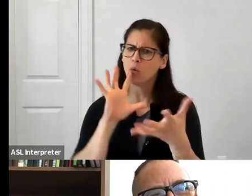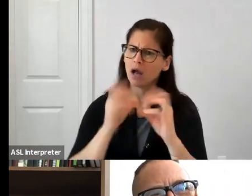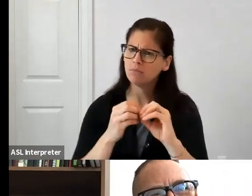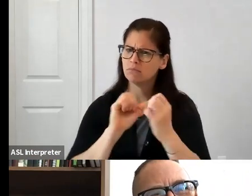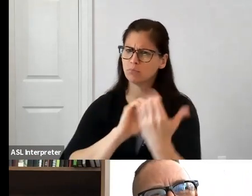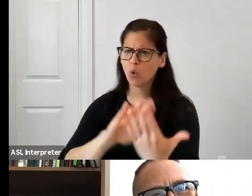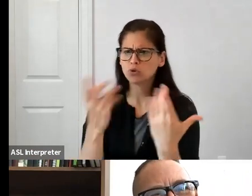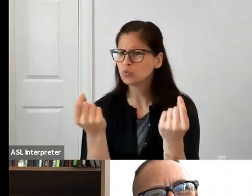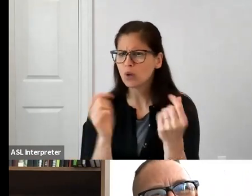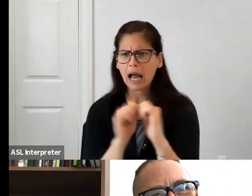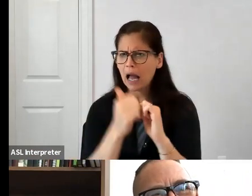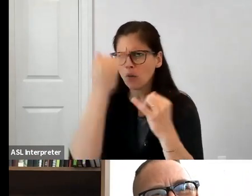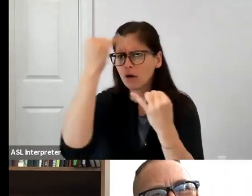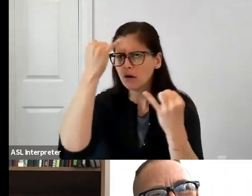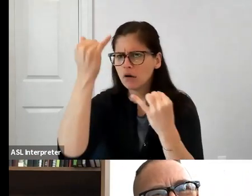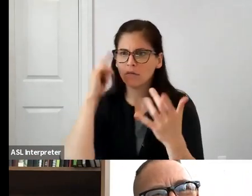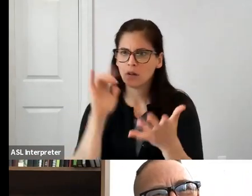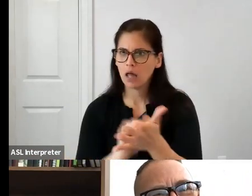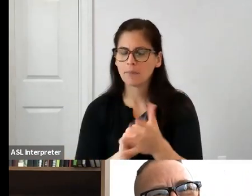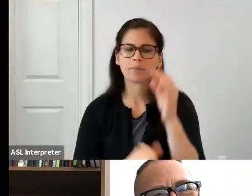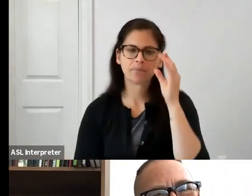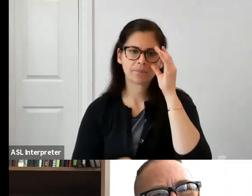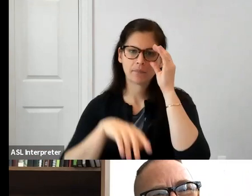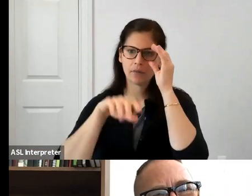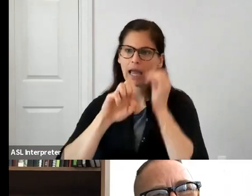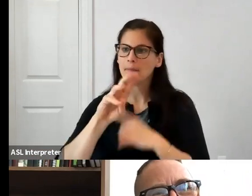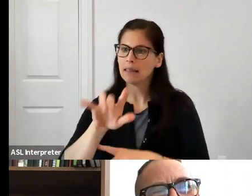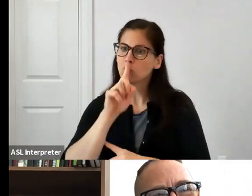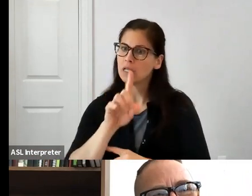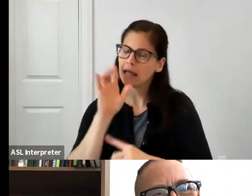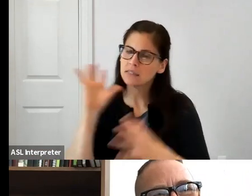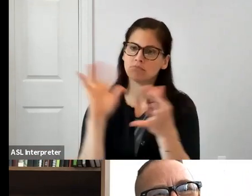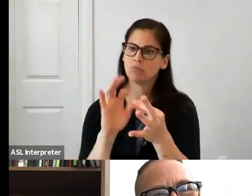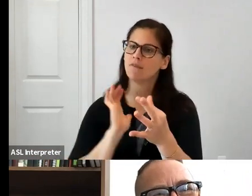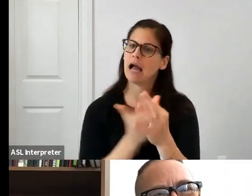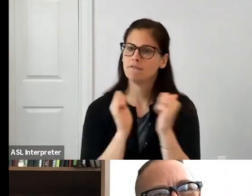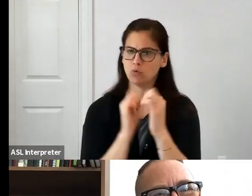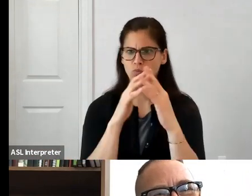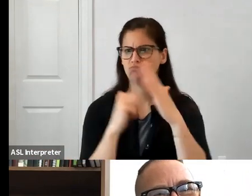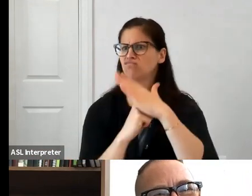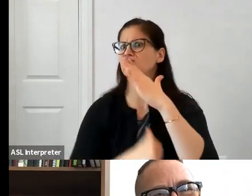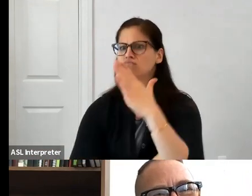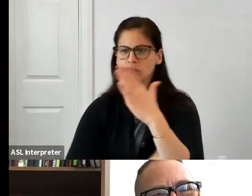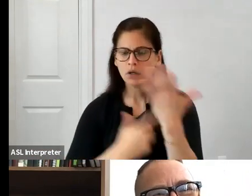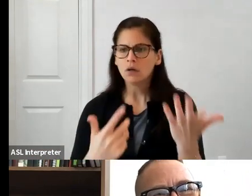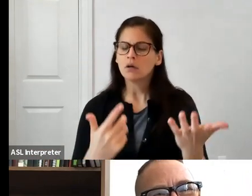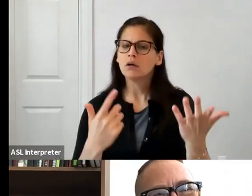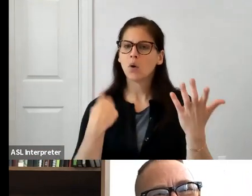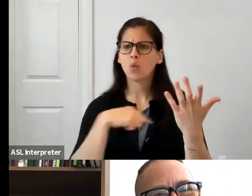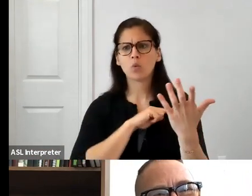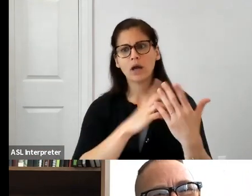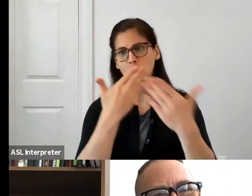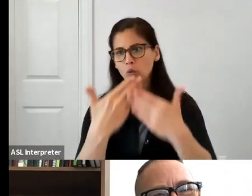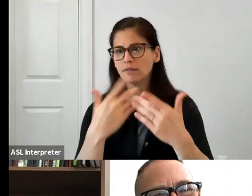approach? Well, it really was in our founding, and we are all grateful